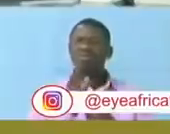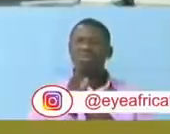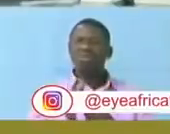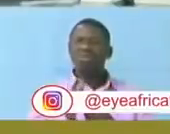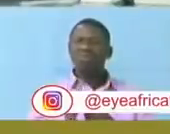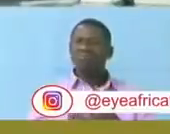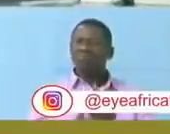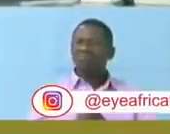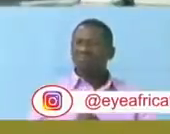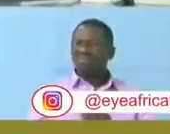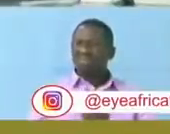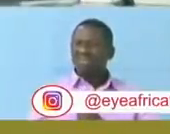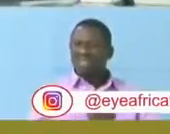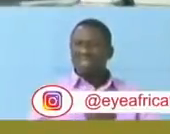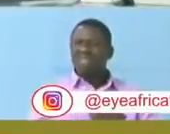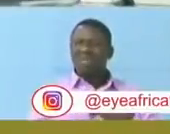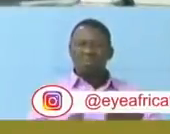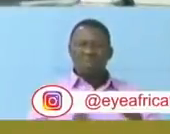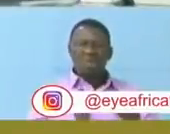talk.